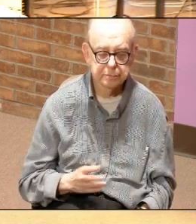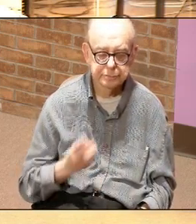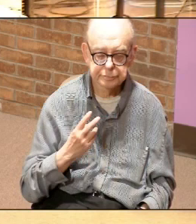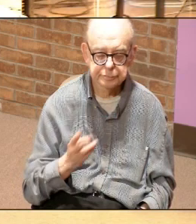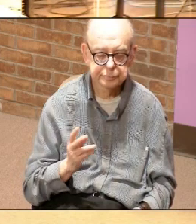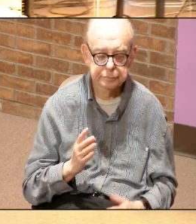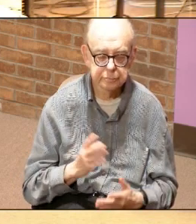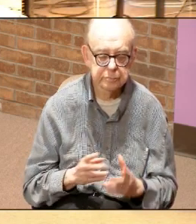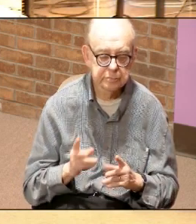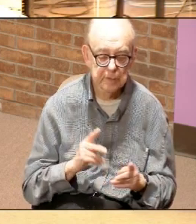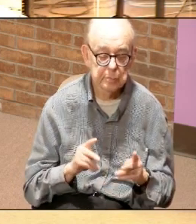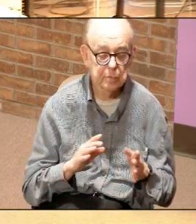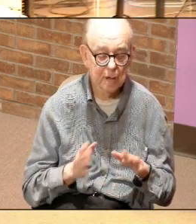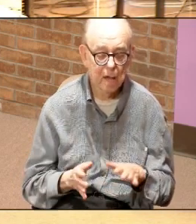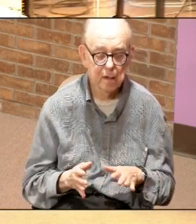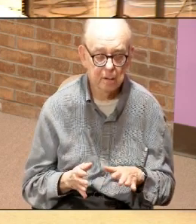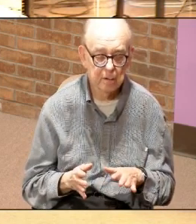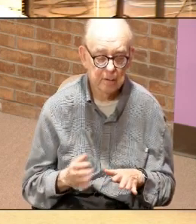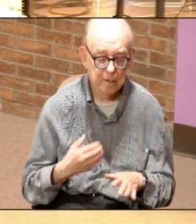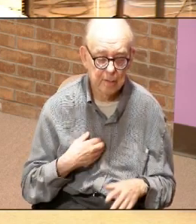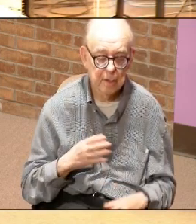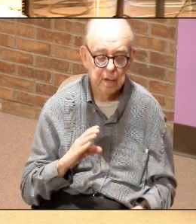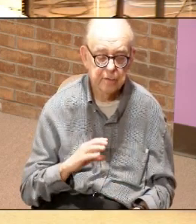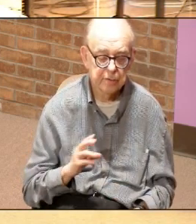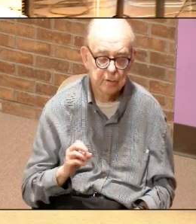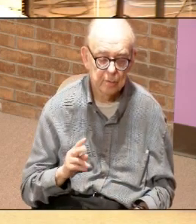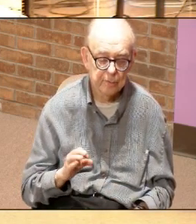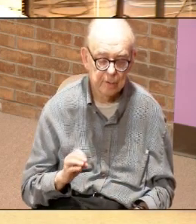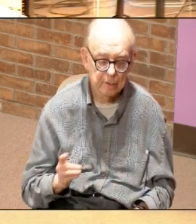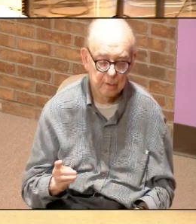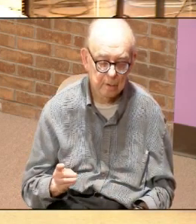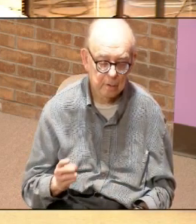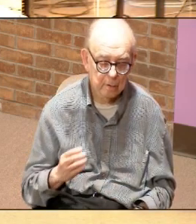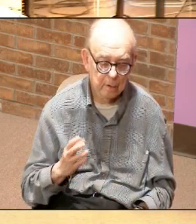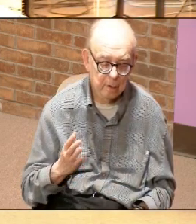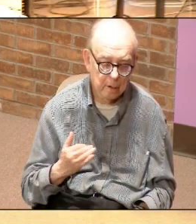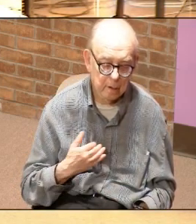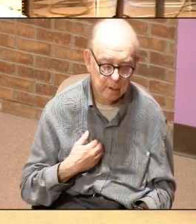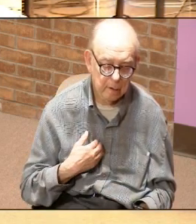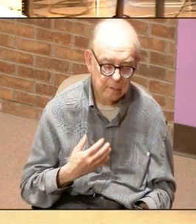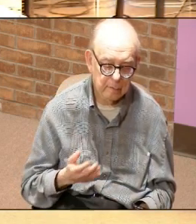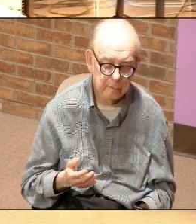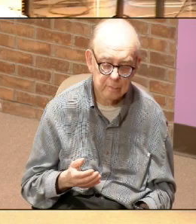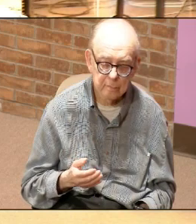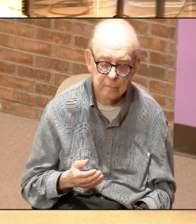We've seen some people die that had COVID because they had